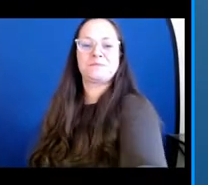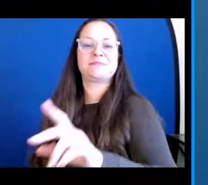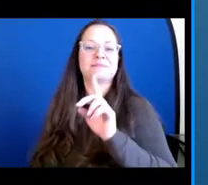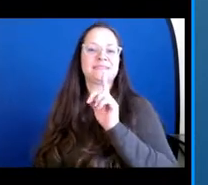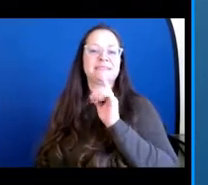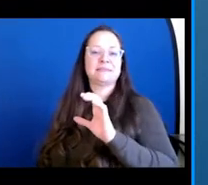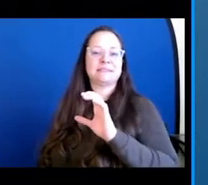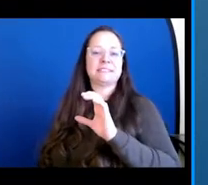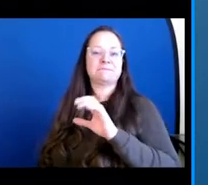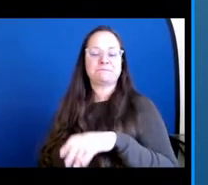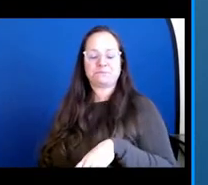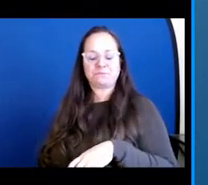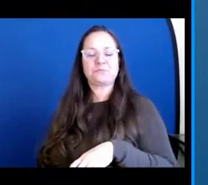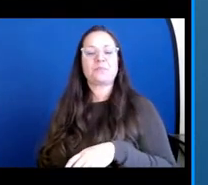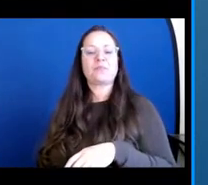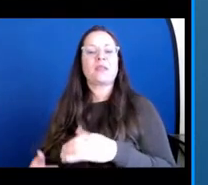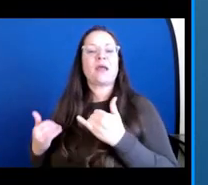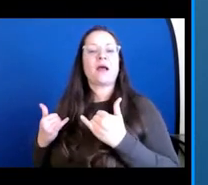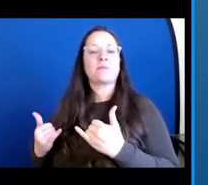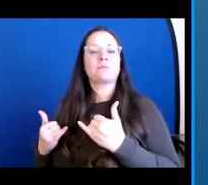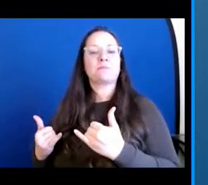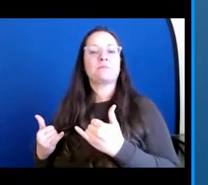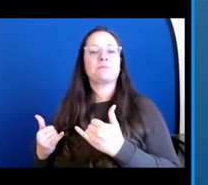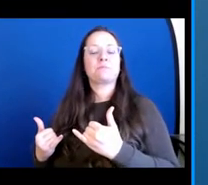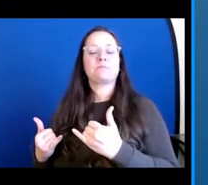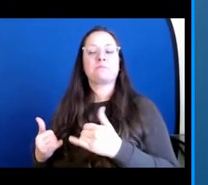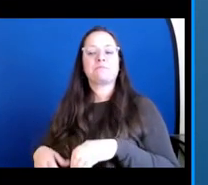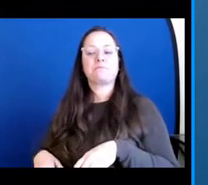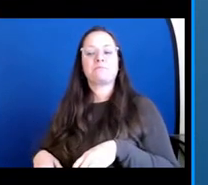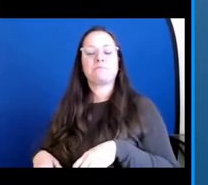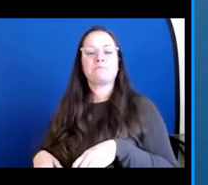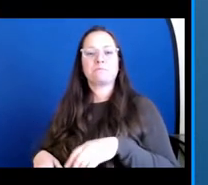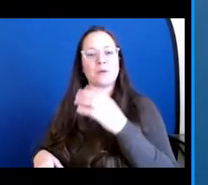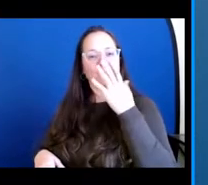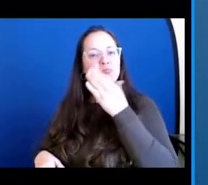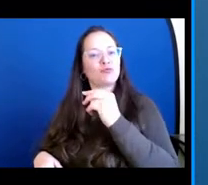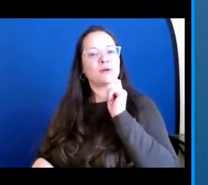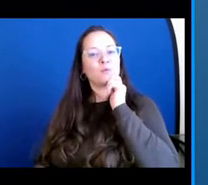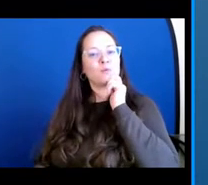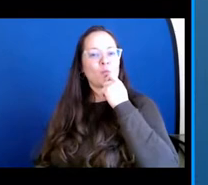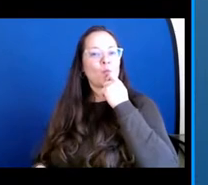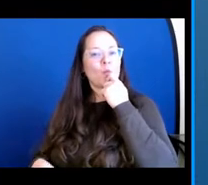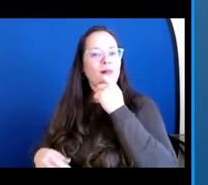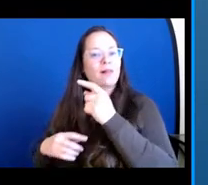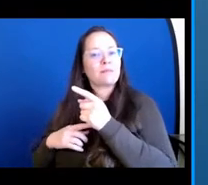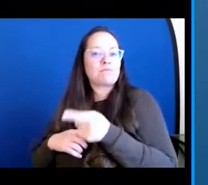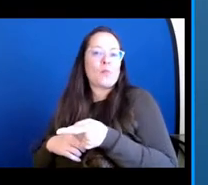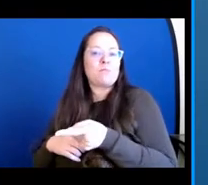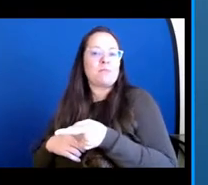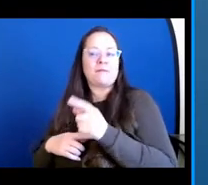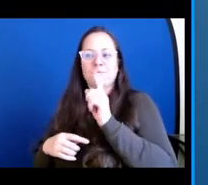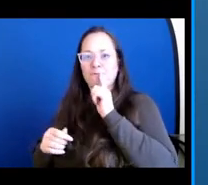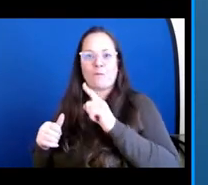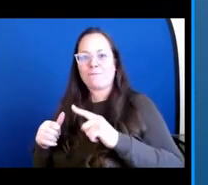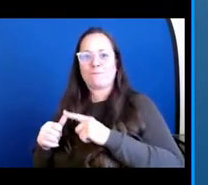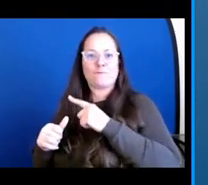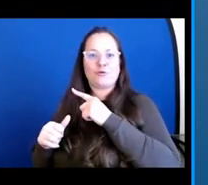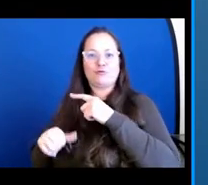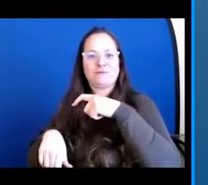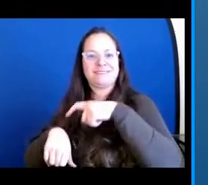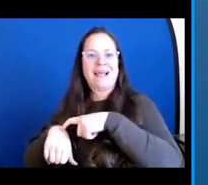um it's a pretty cool moment for a first timer on this committee to be part of something that's